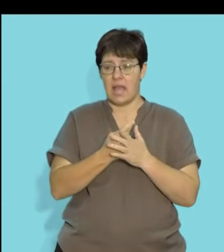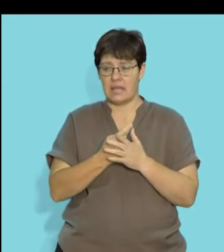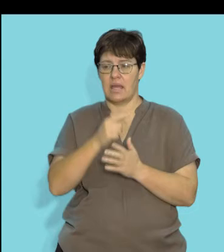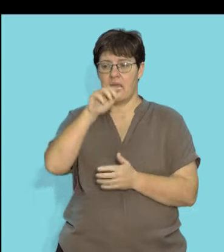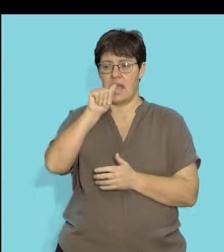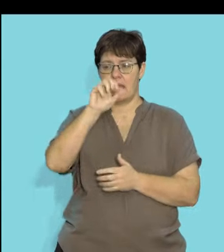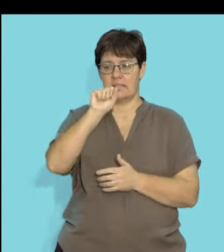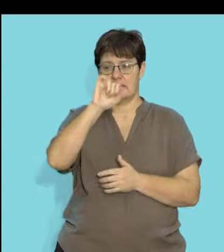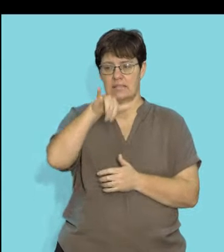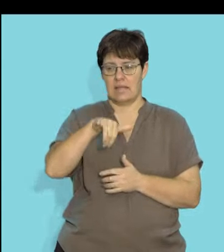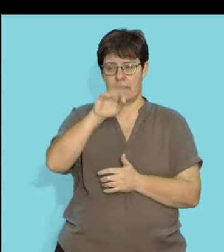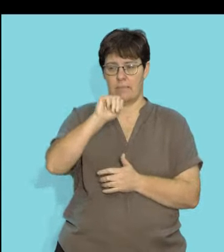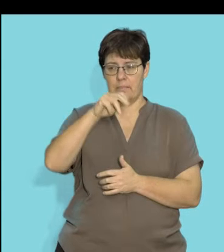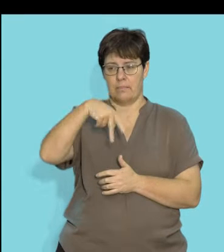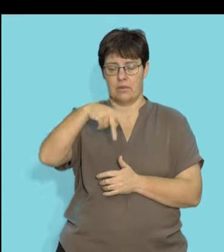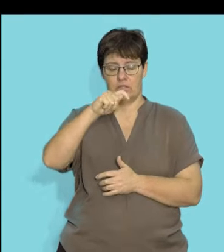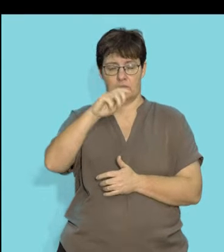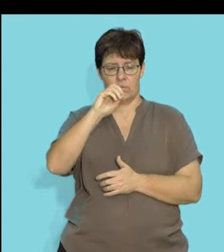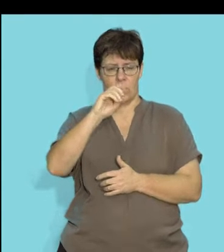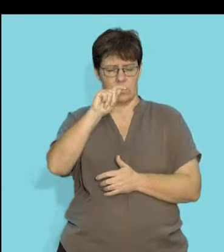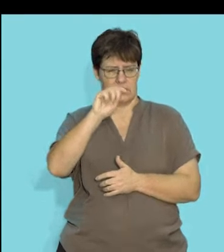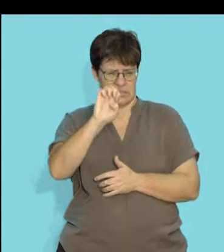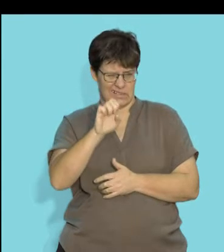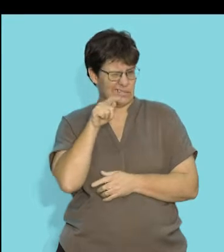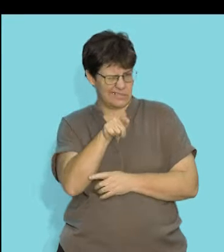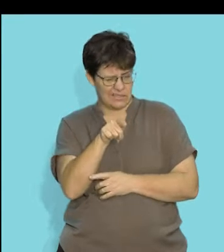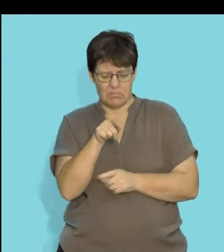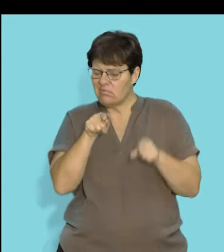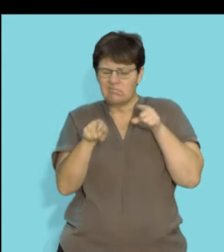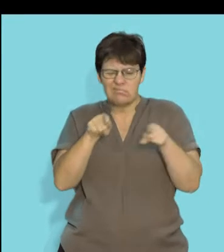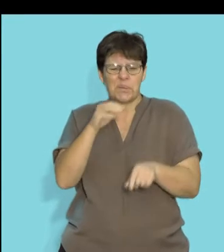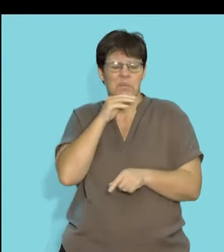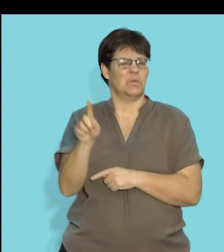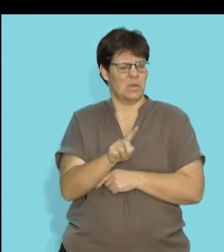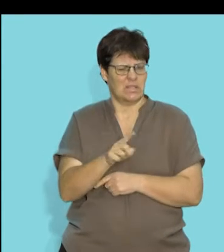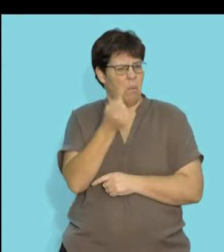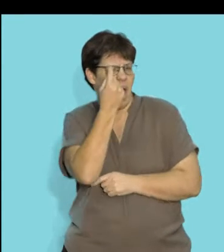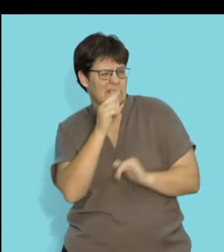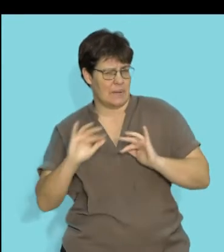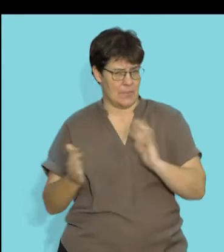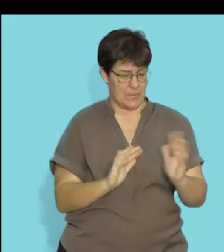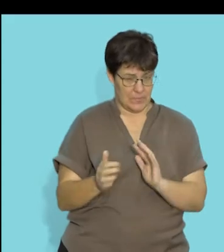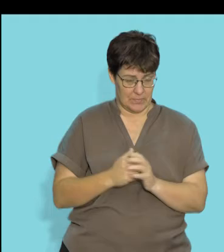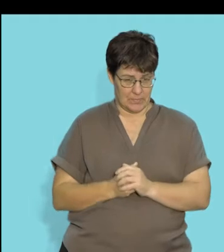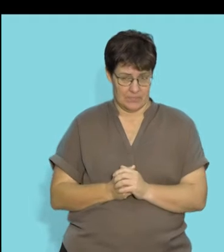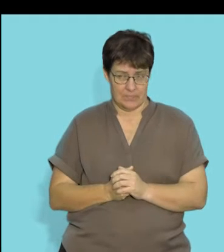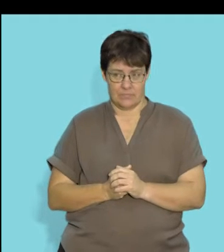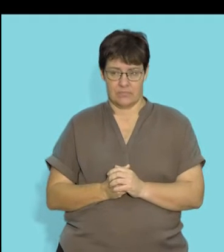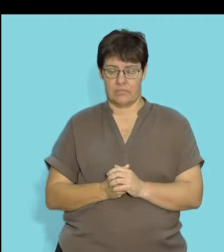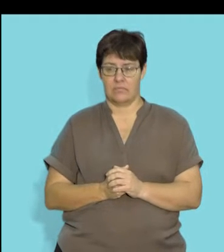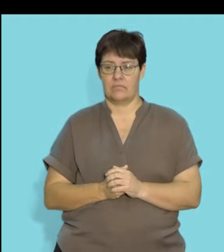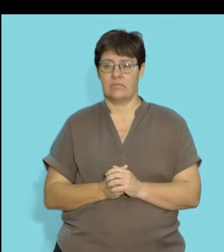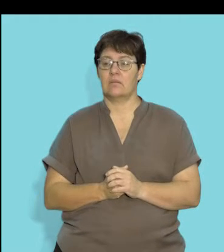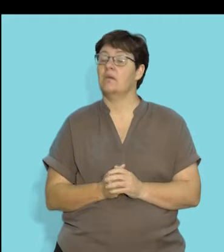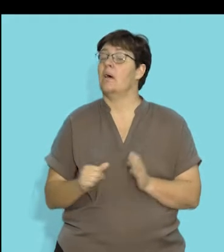an asymptote, as to what exactly do these things mean and how to go about understanding them.